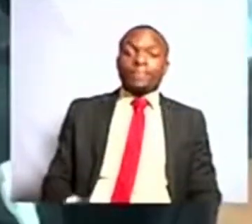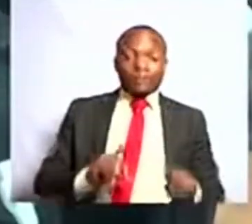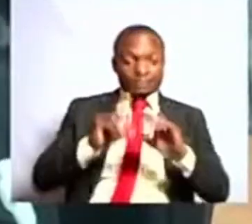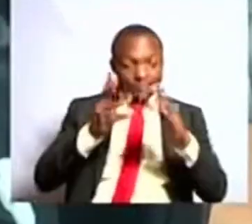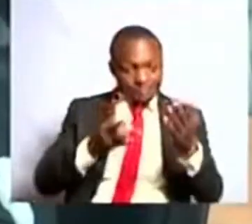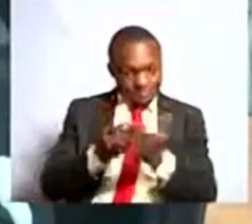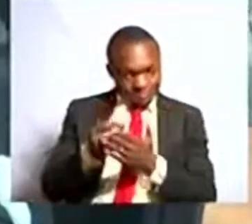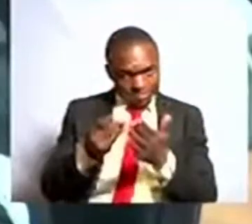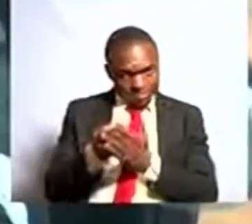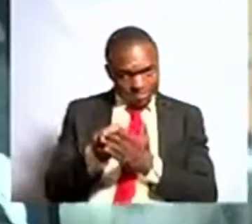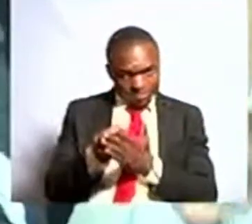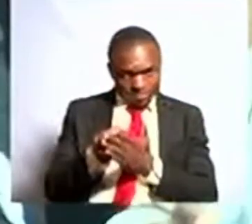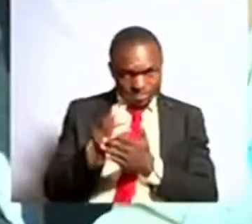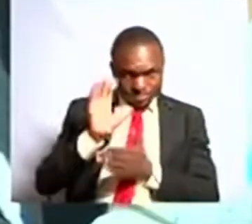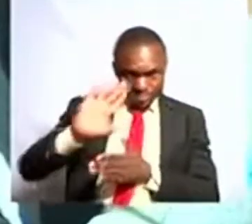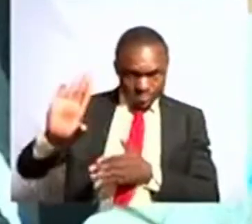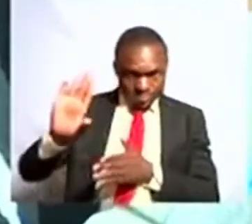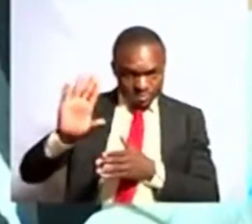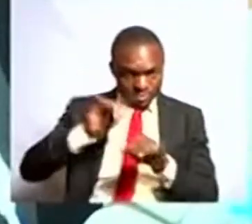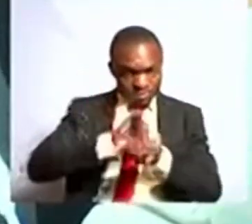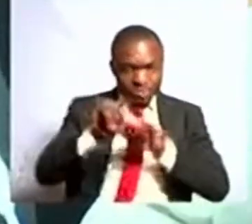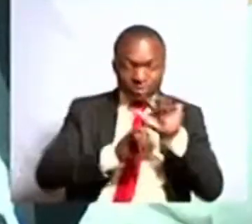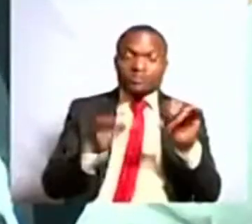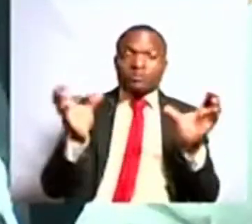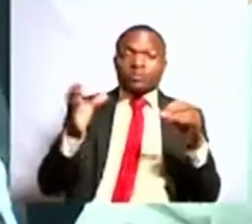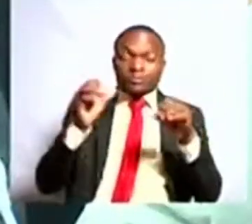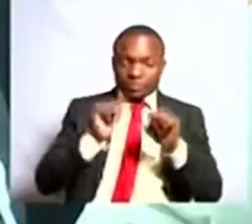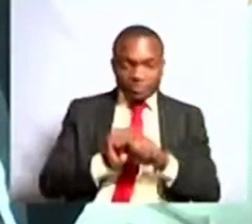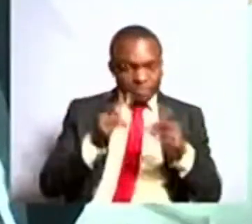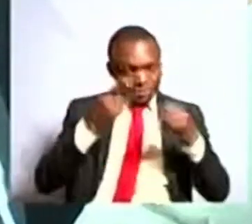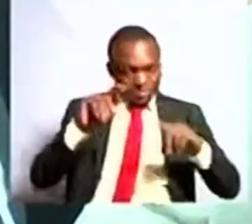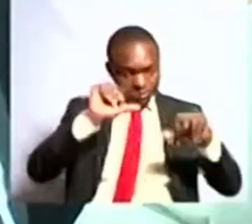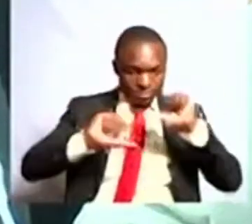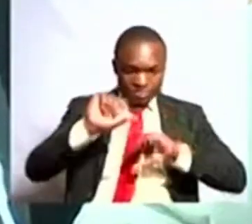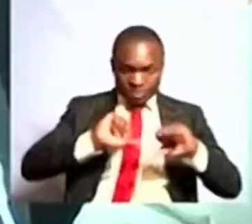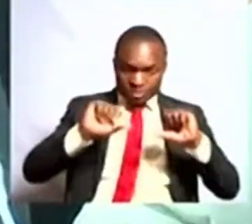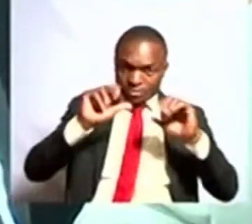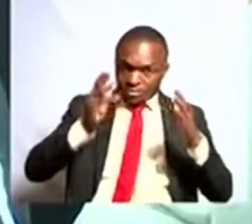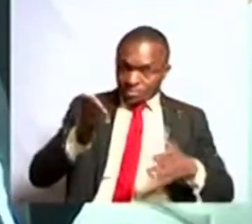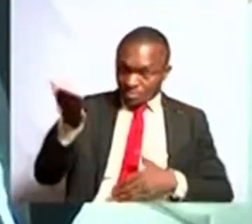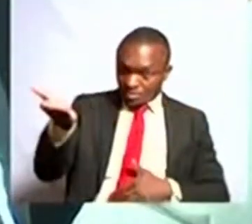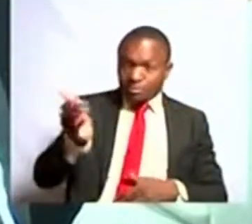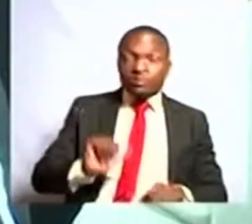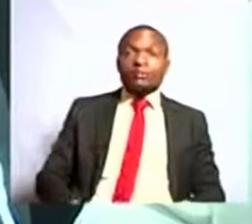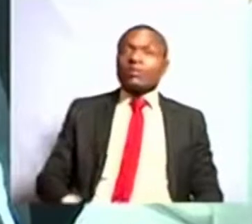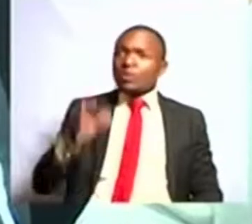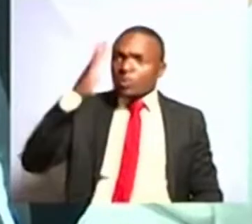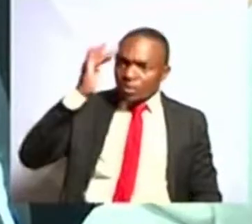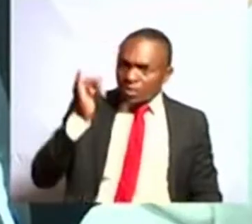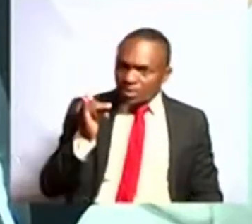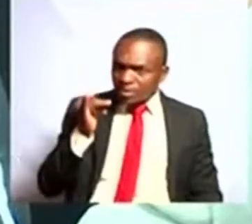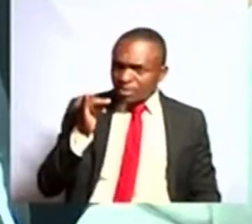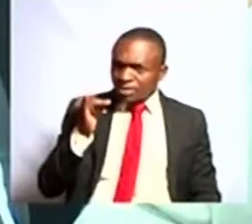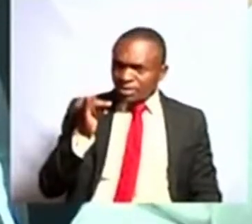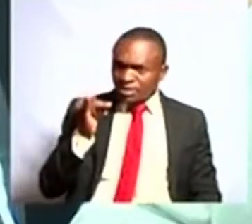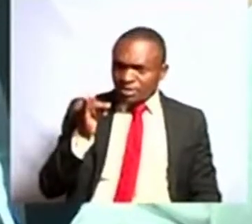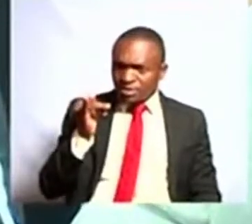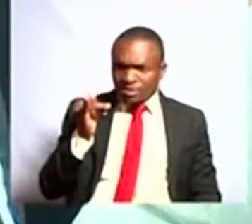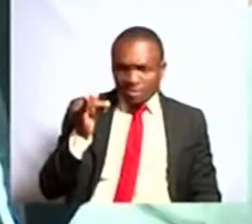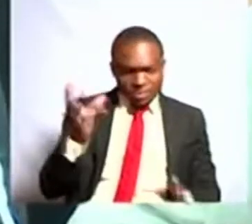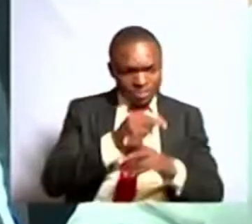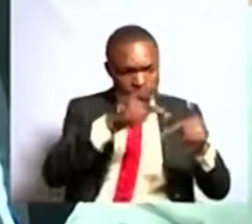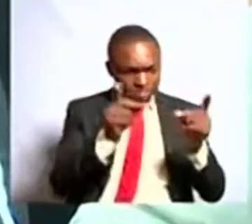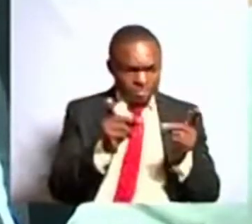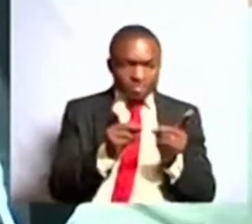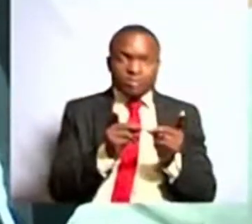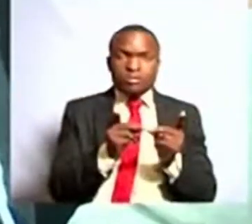Director of Finance, in his attempt to mislead the committee, when the auditors are there, why, even as we take